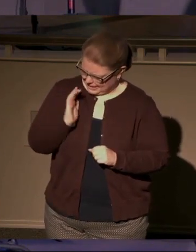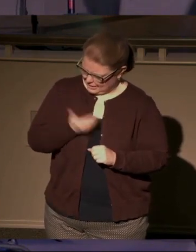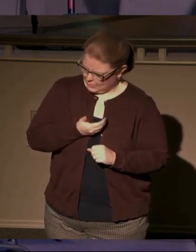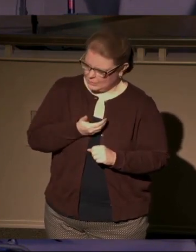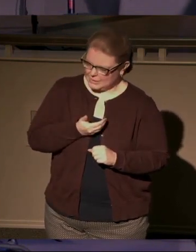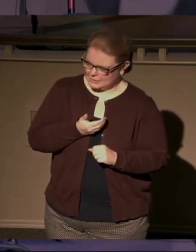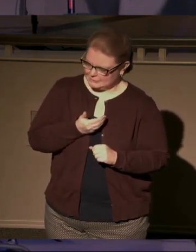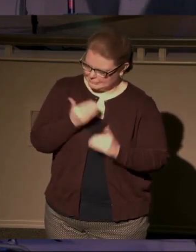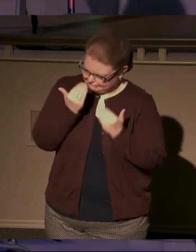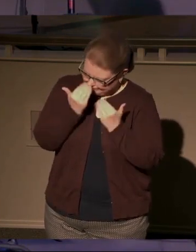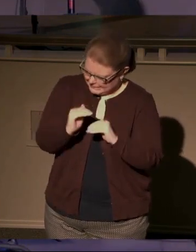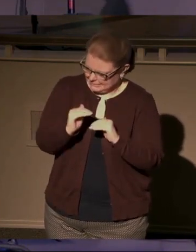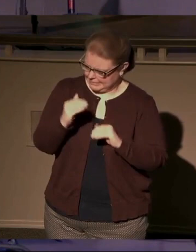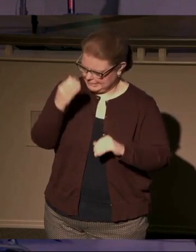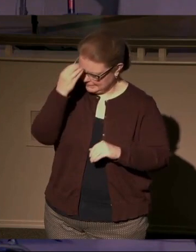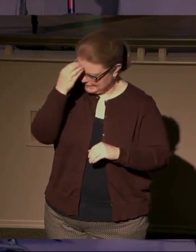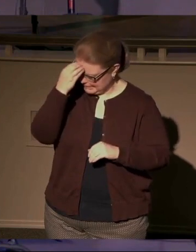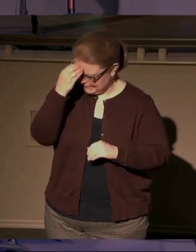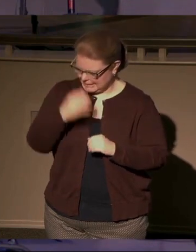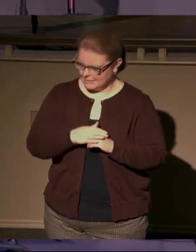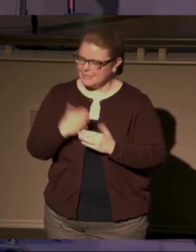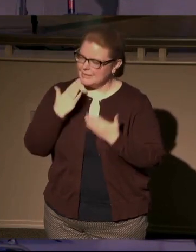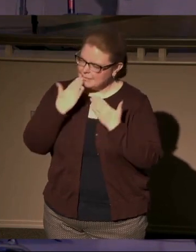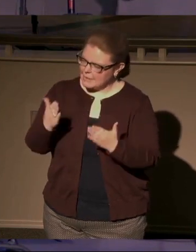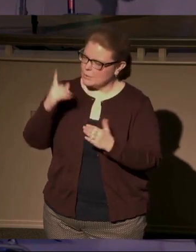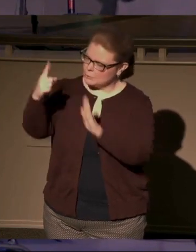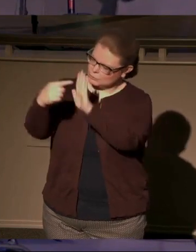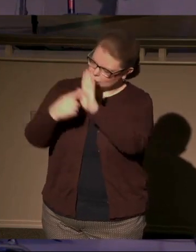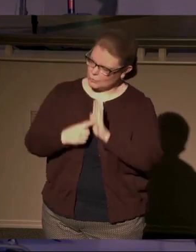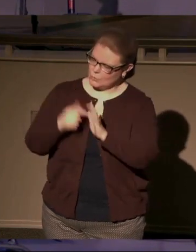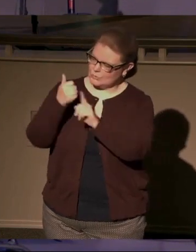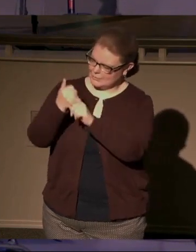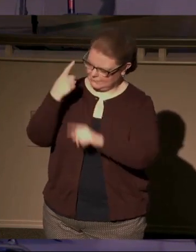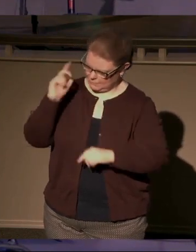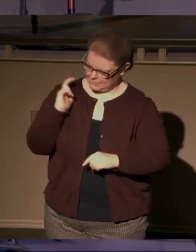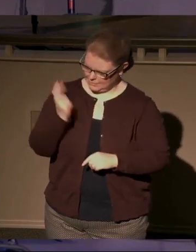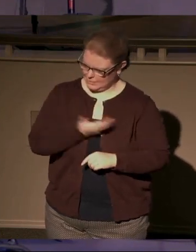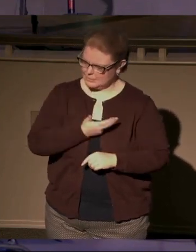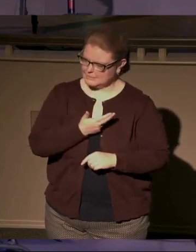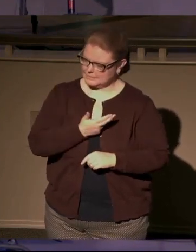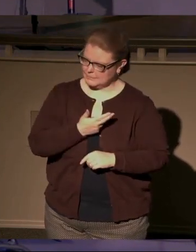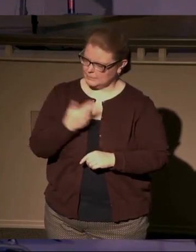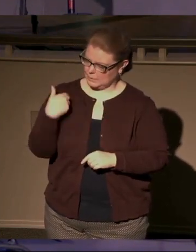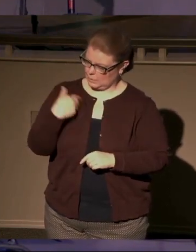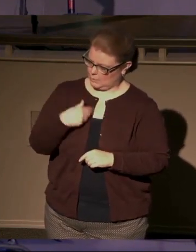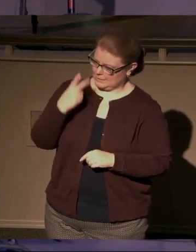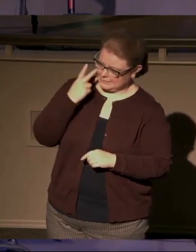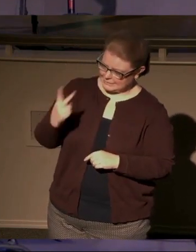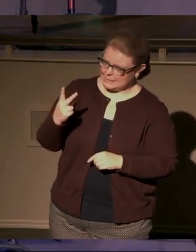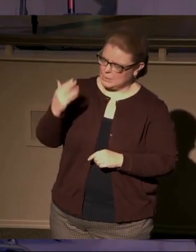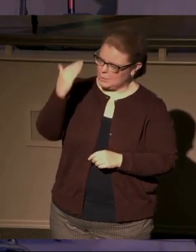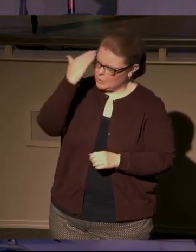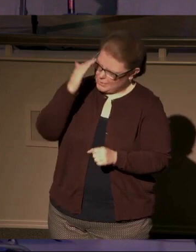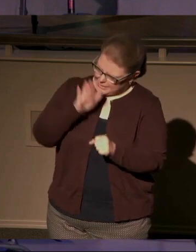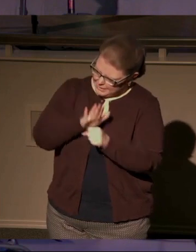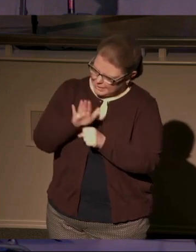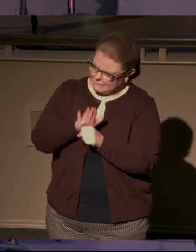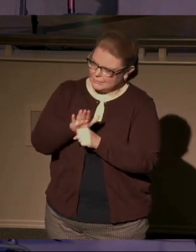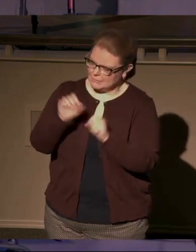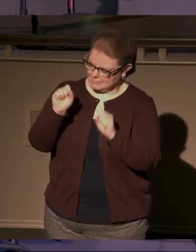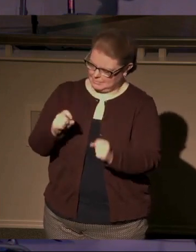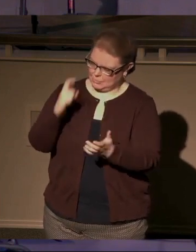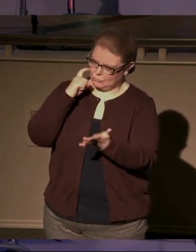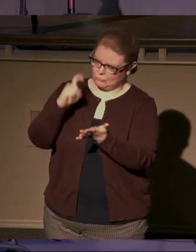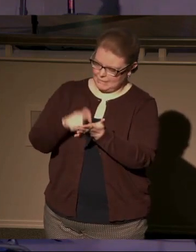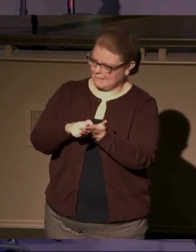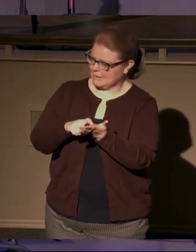thank you for revealing yourself to us. We know enough about you to recognize that all we can do